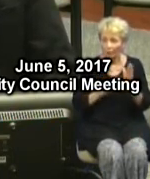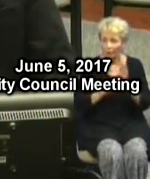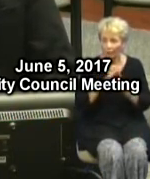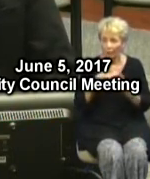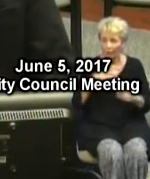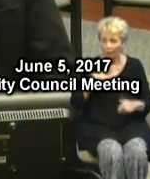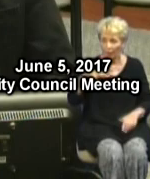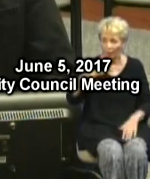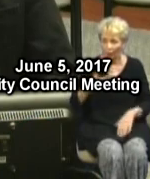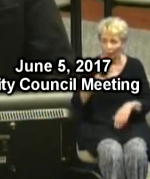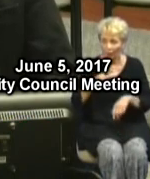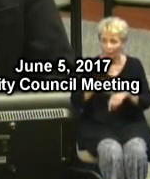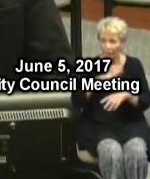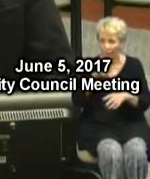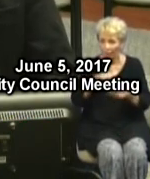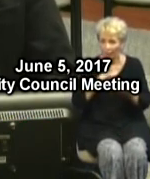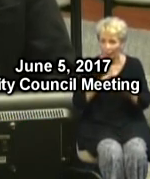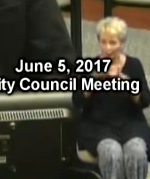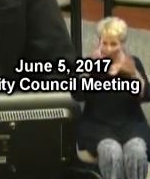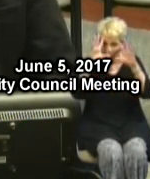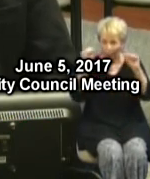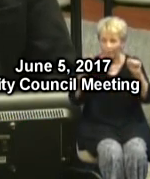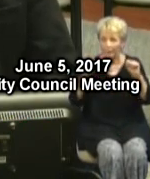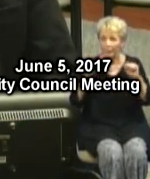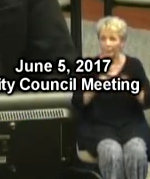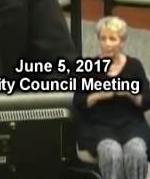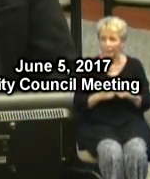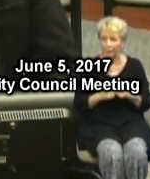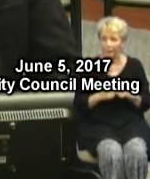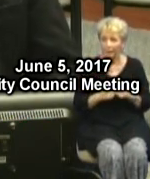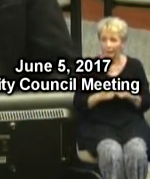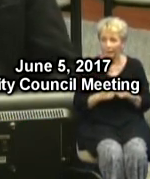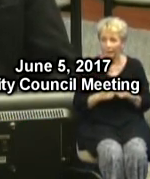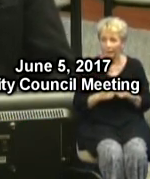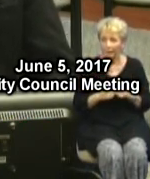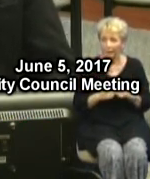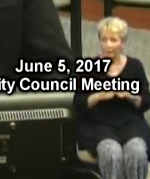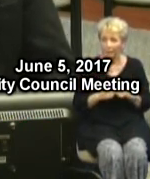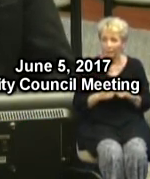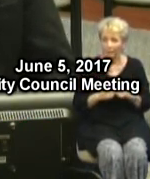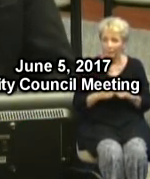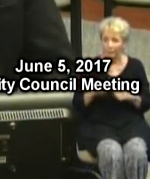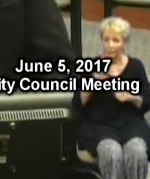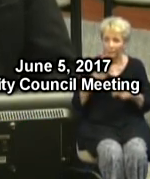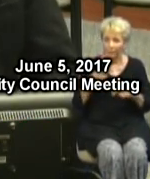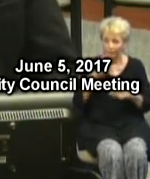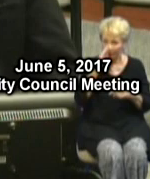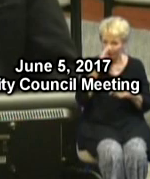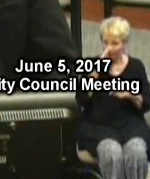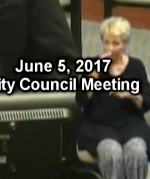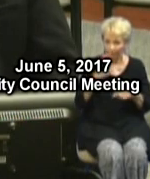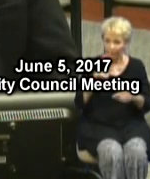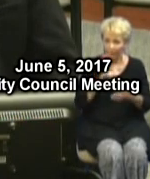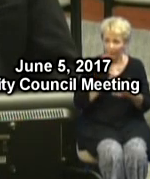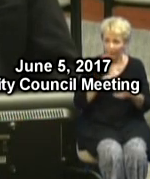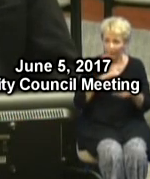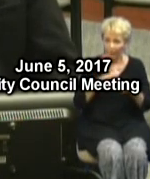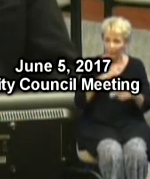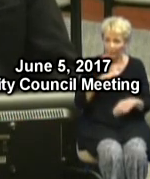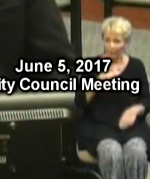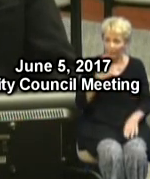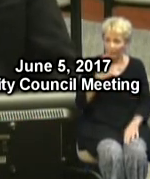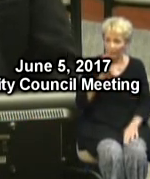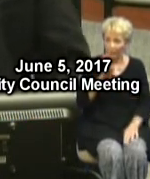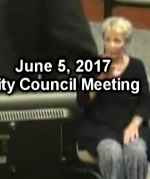stint in involvement as president, and I became president shortly after around 98,